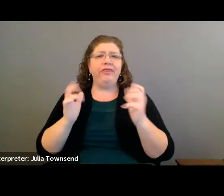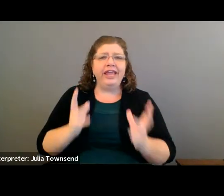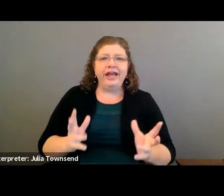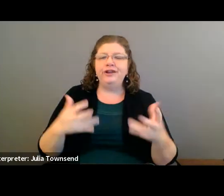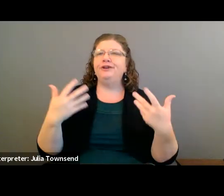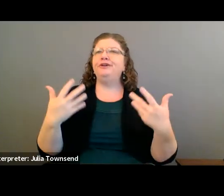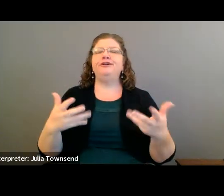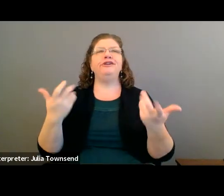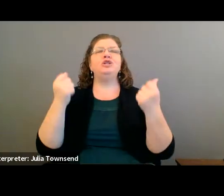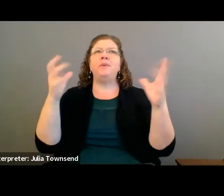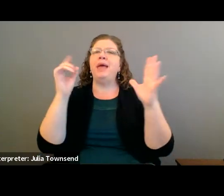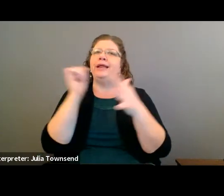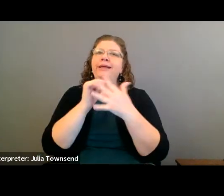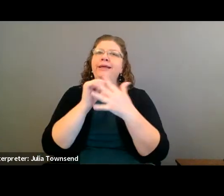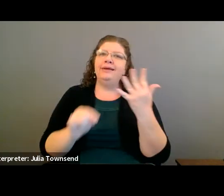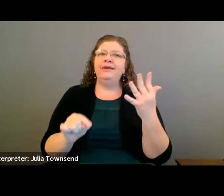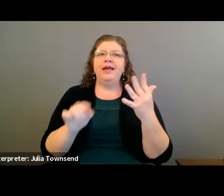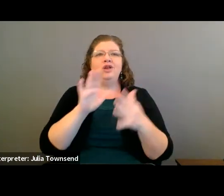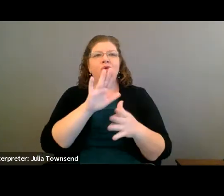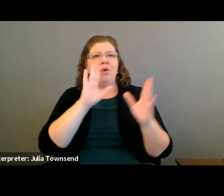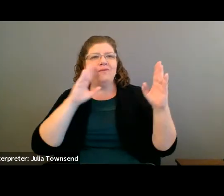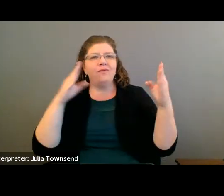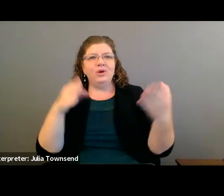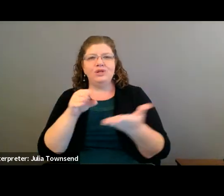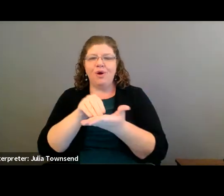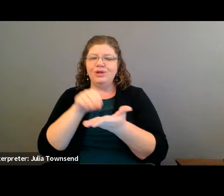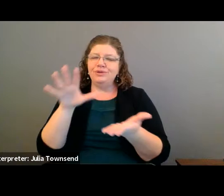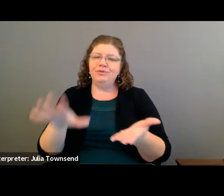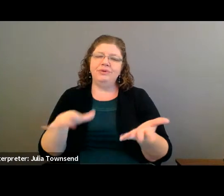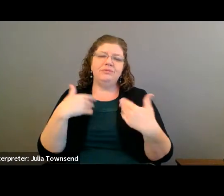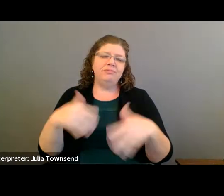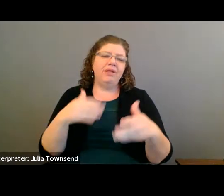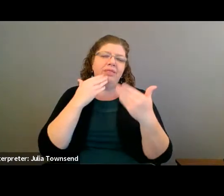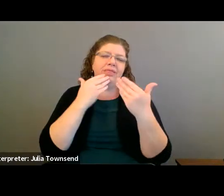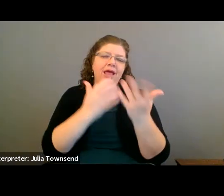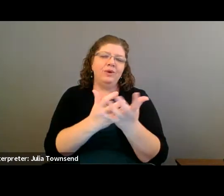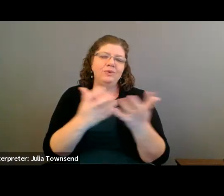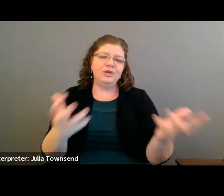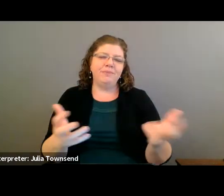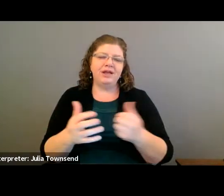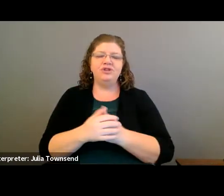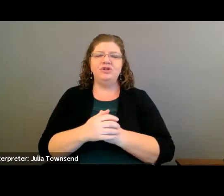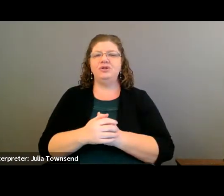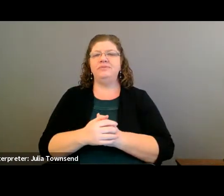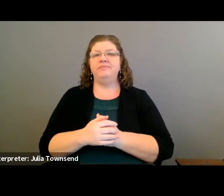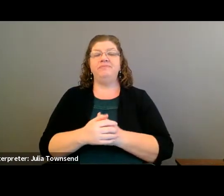and just your focus on students. So thank you so much. As it is